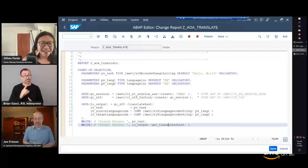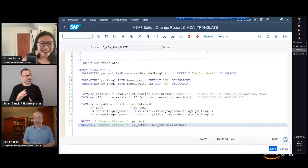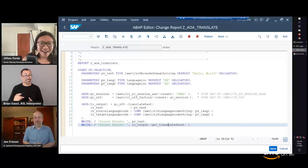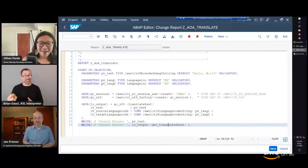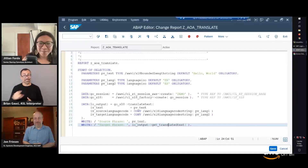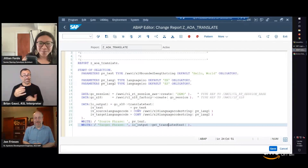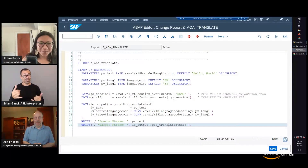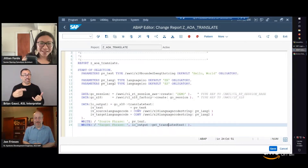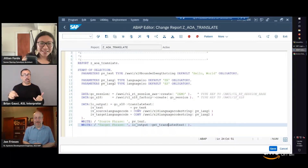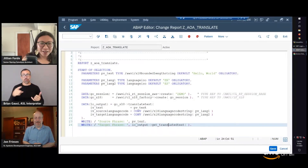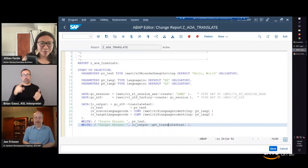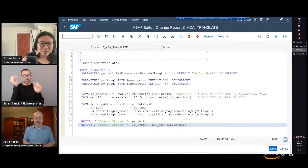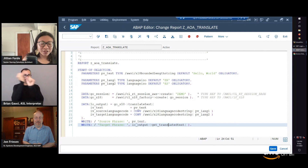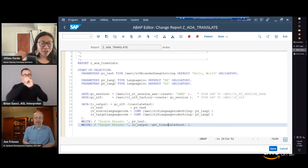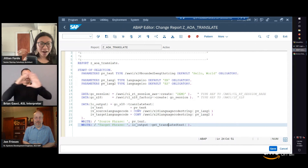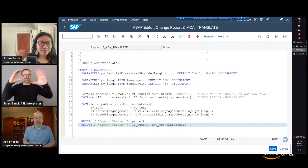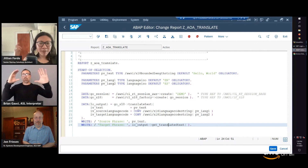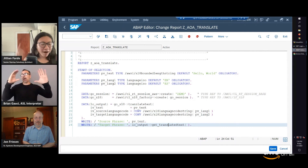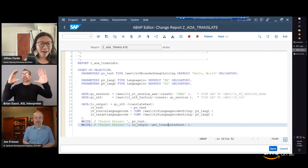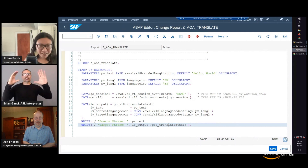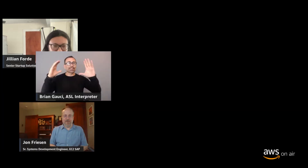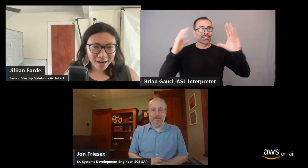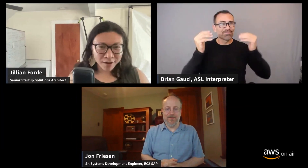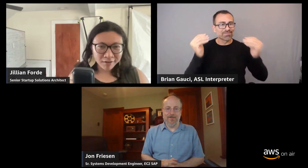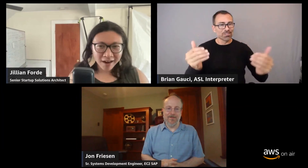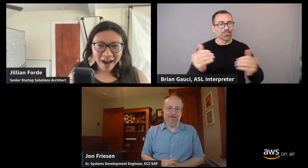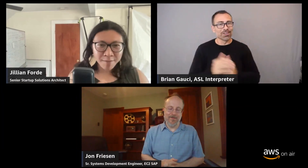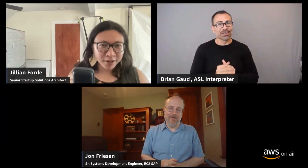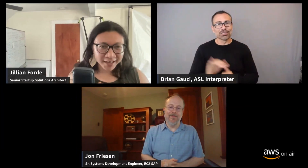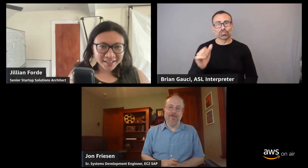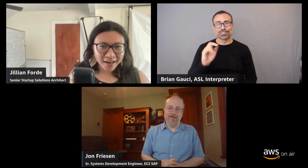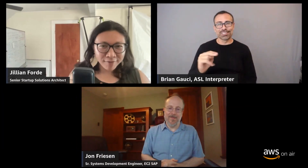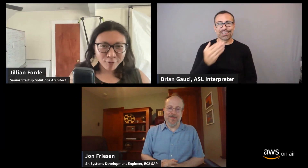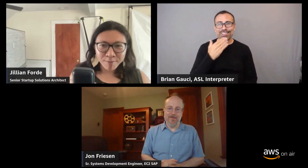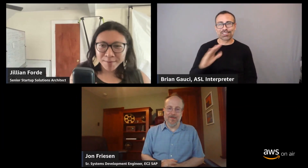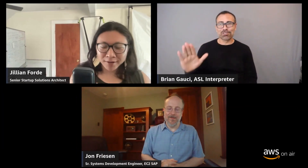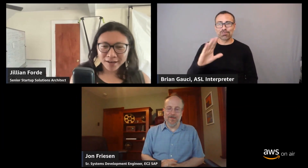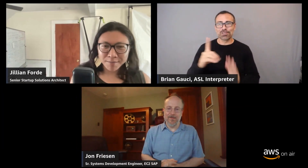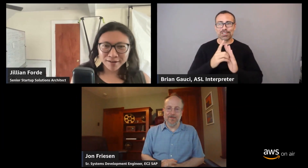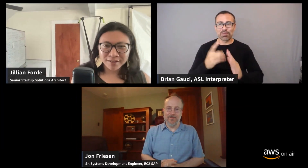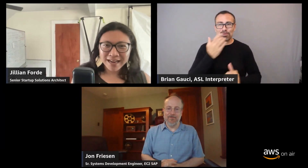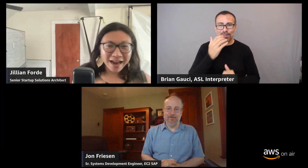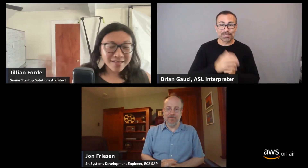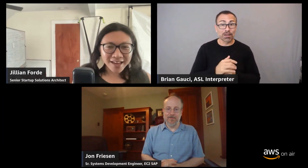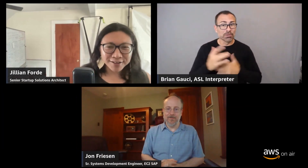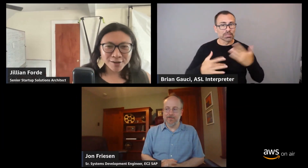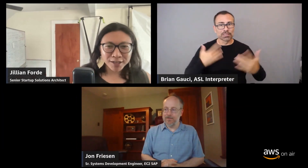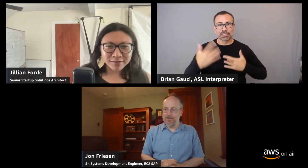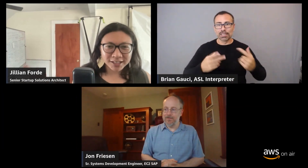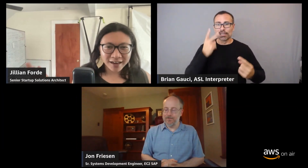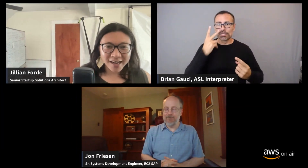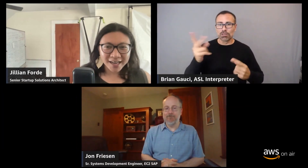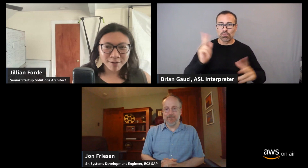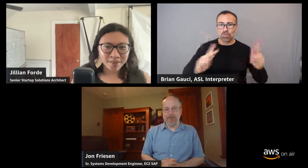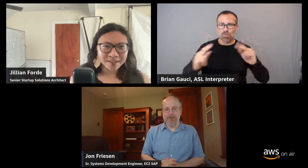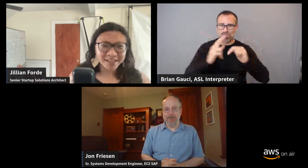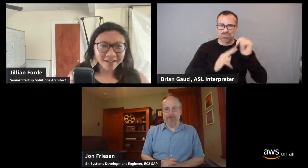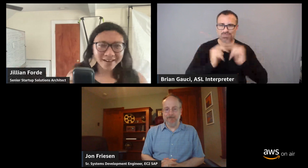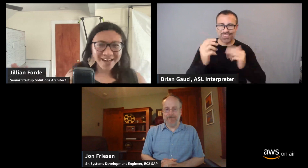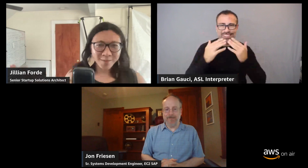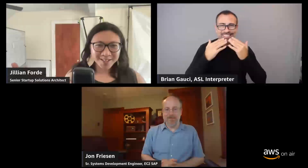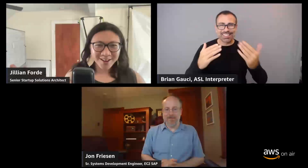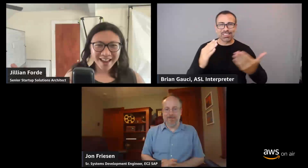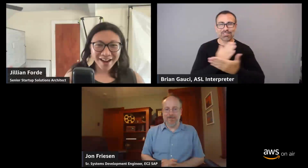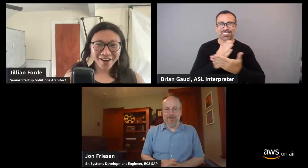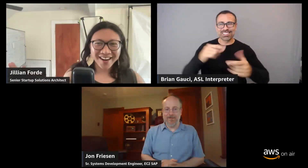now. So exactly. John, awesome demo. I'm really excited for what people are going to build. And thank you so much for sharing it with us here